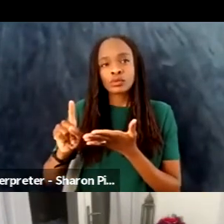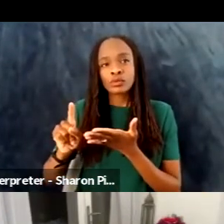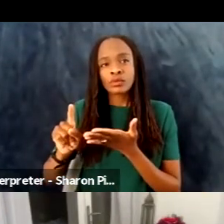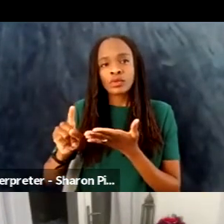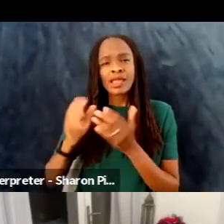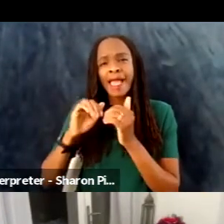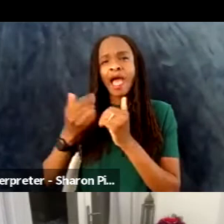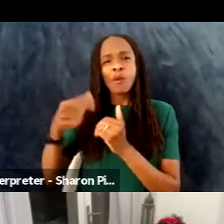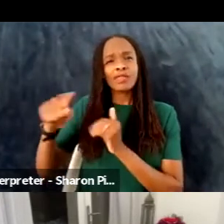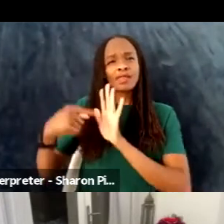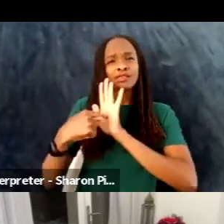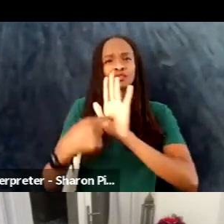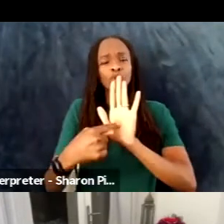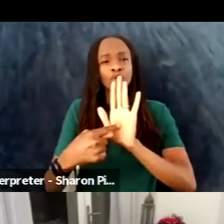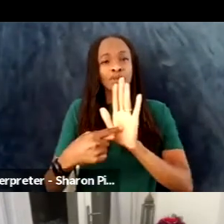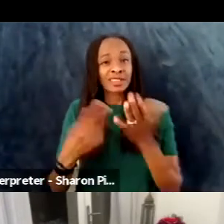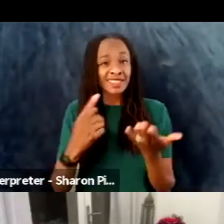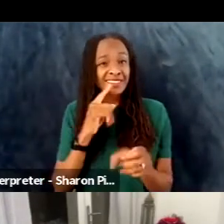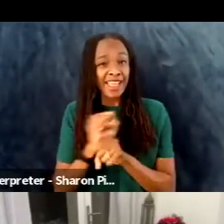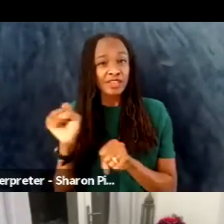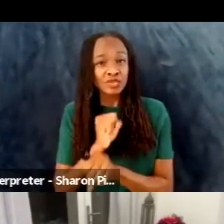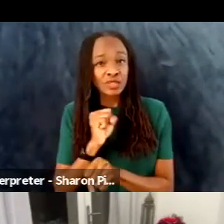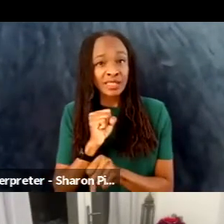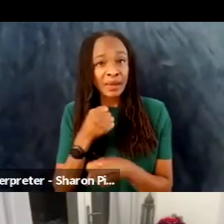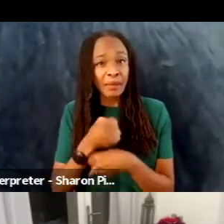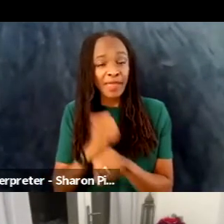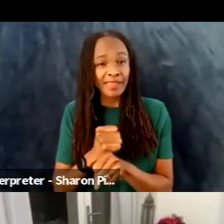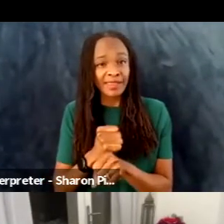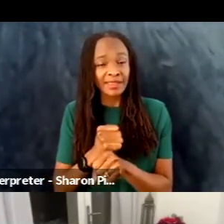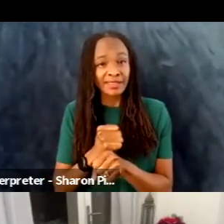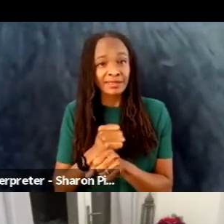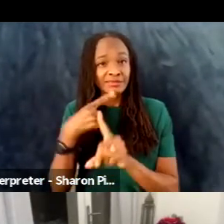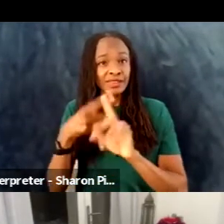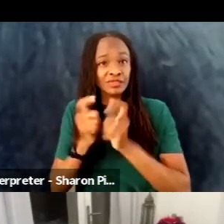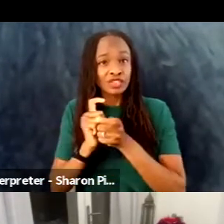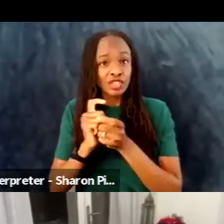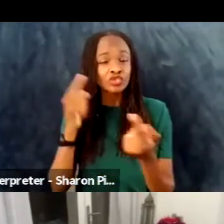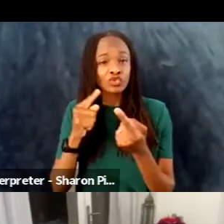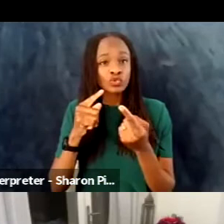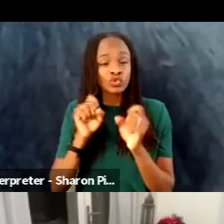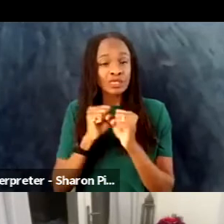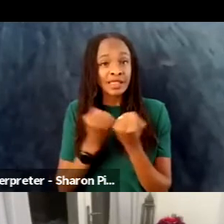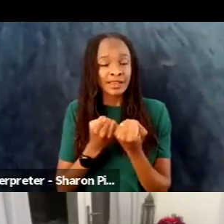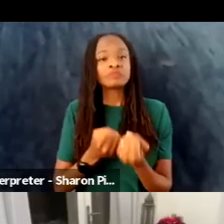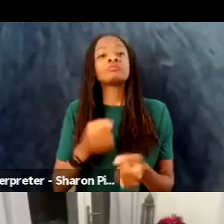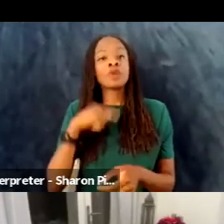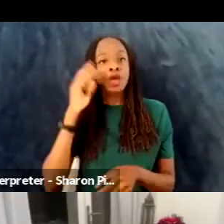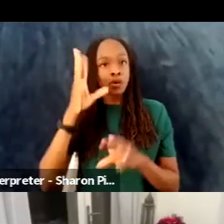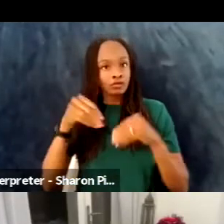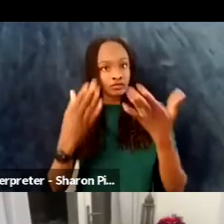depicted? Were they actually making a difference to society? I'll give you an example of Red Label